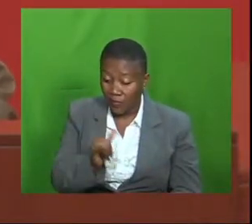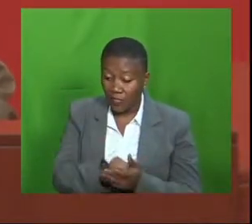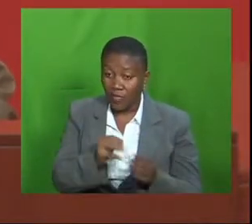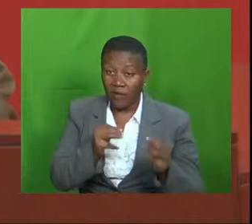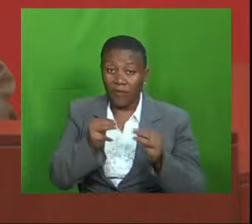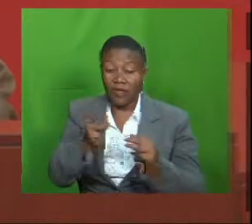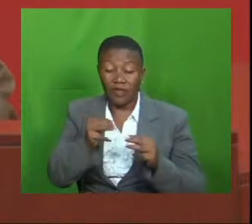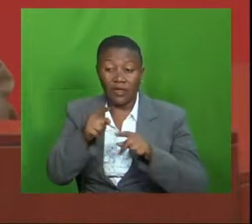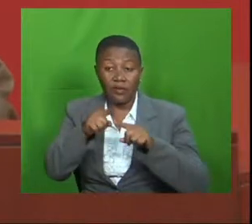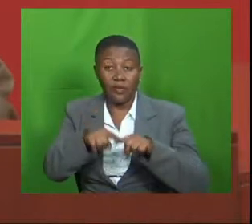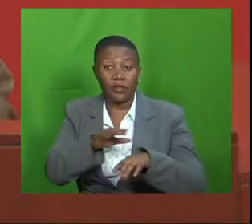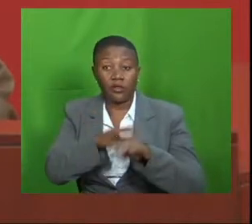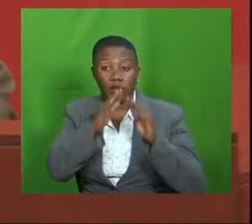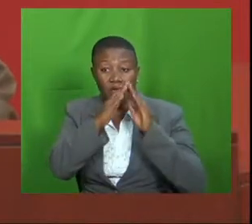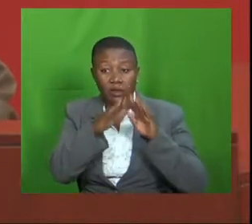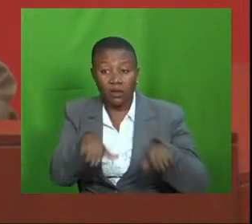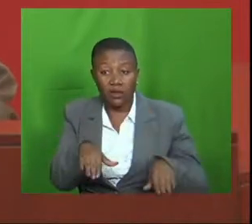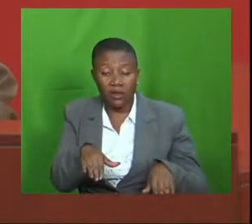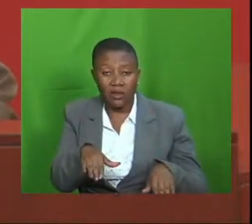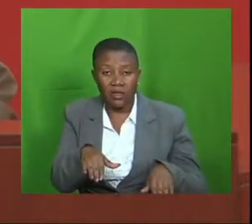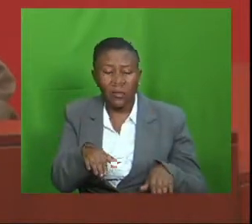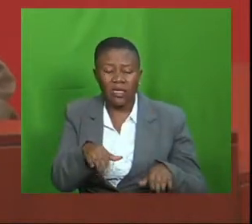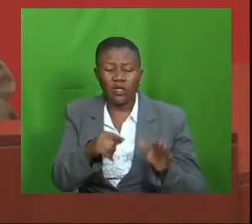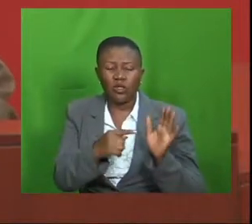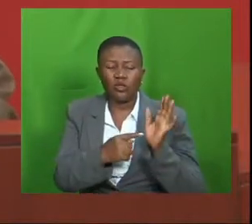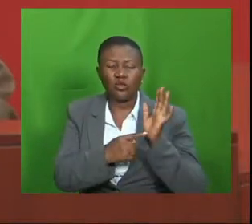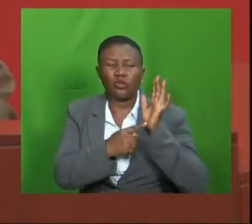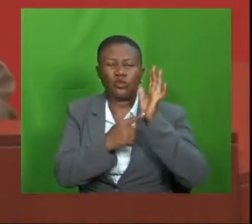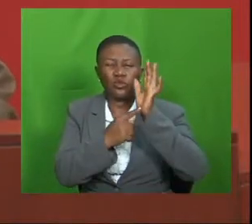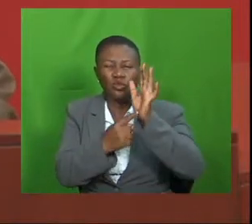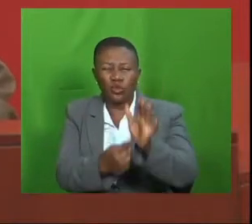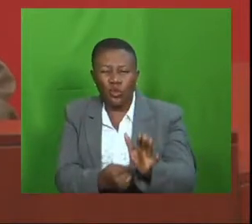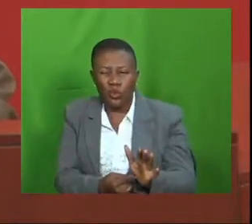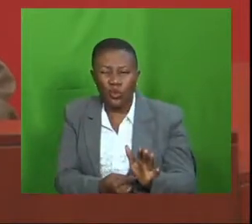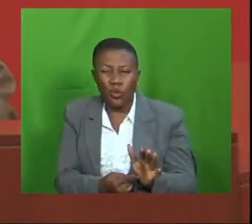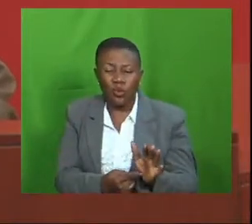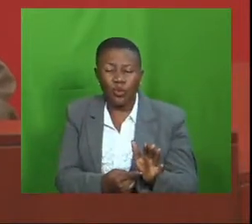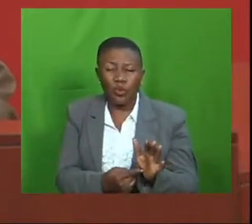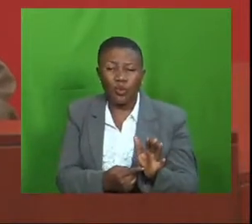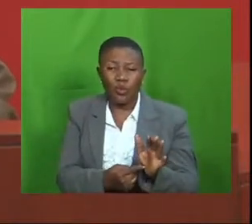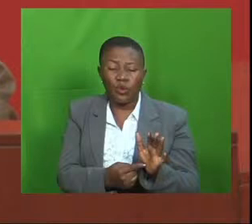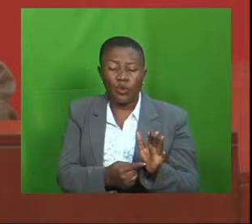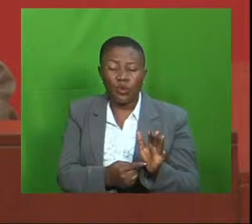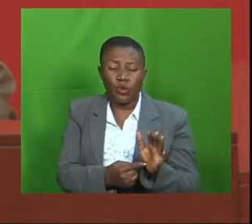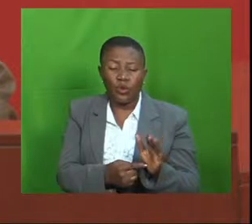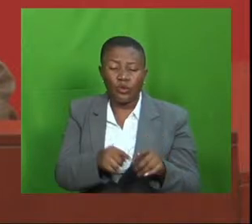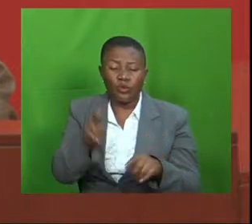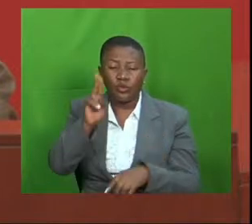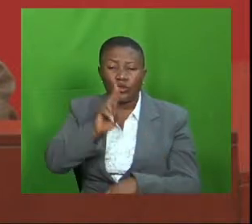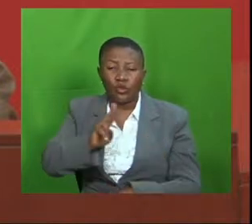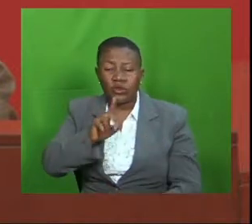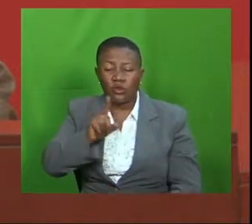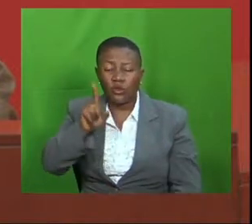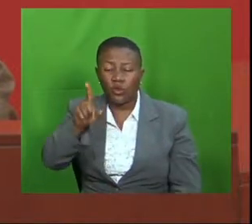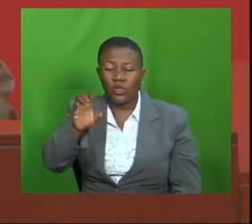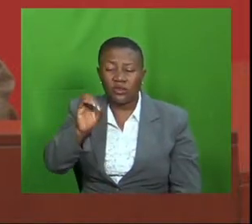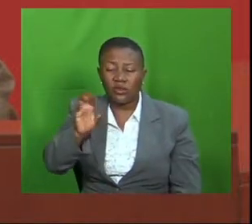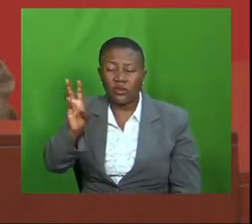the House, it has expressly, as in the case of Article 106(13) and